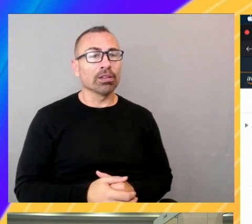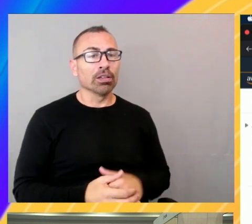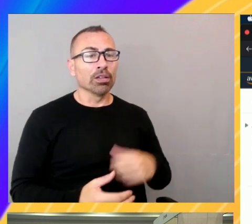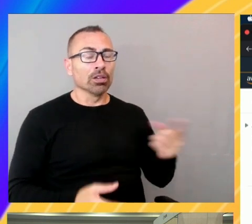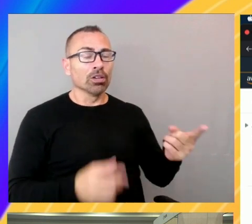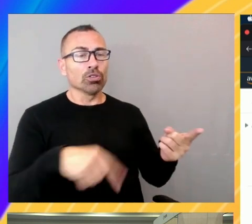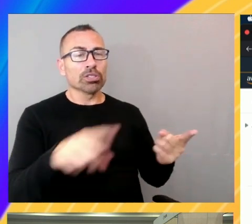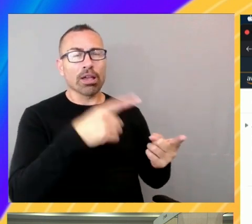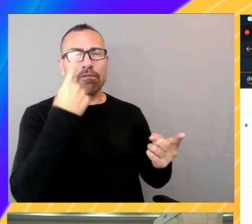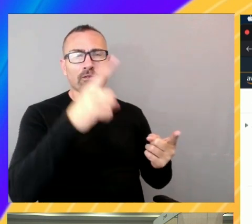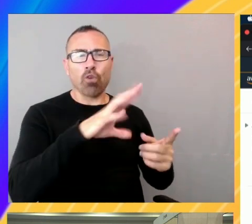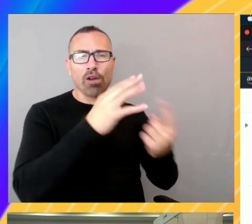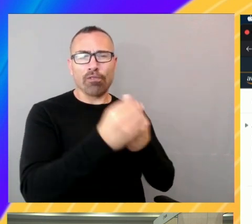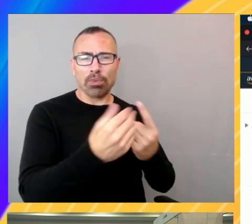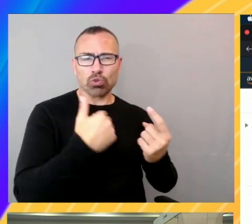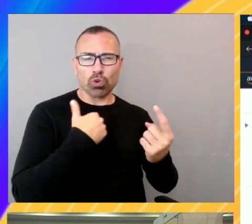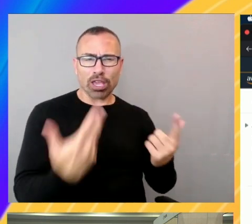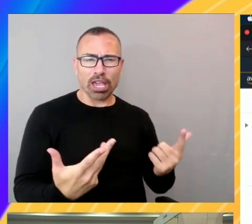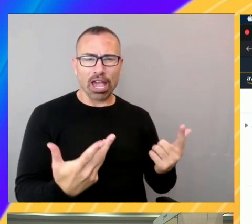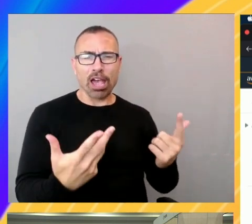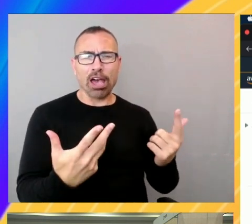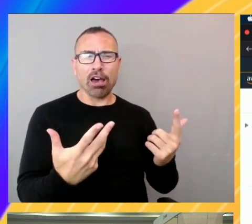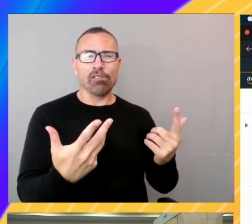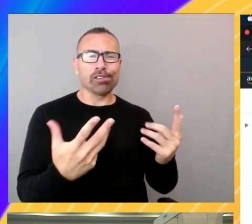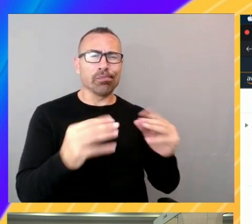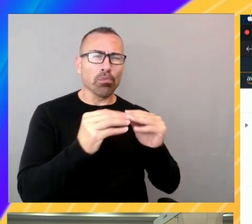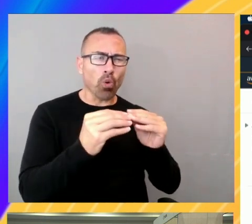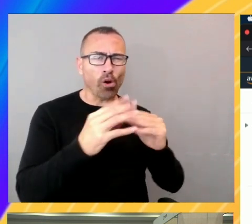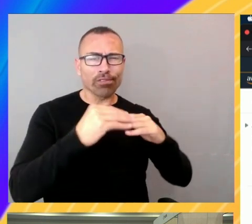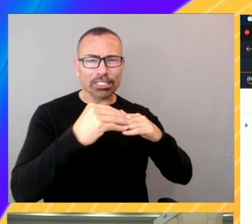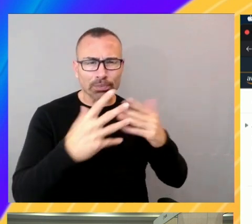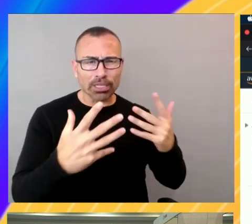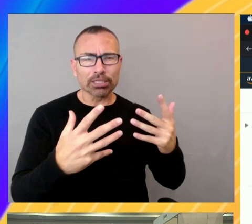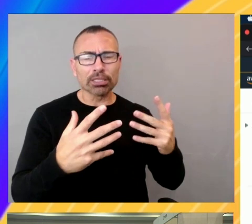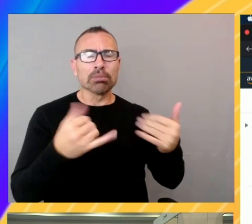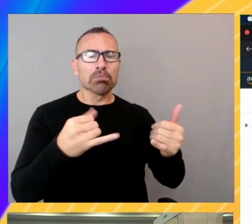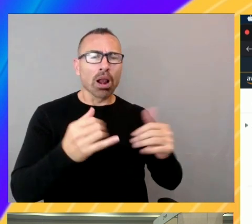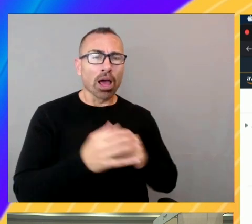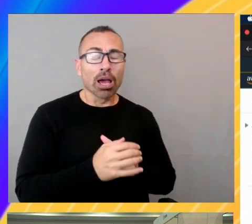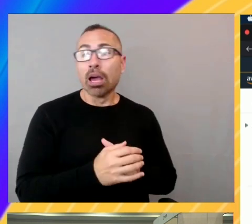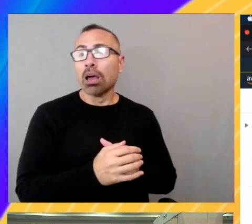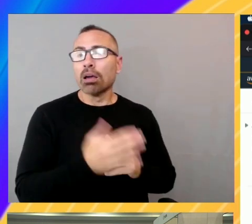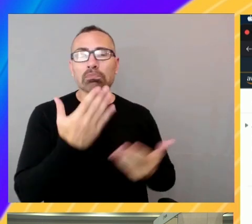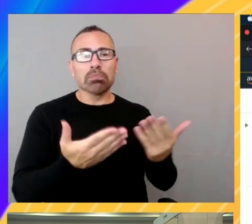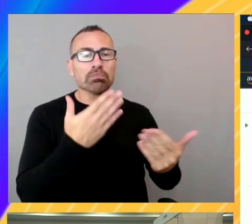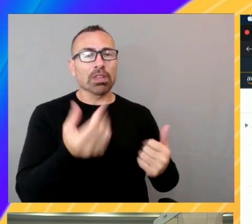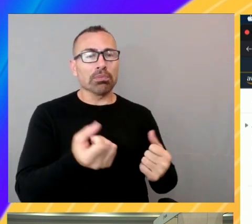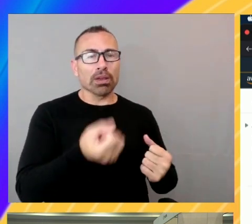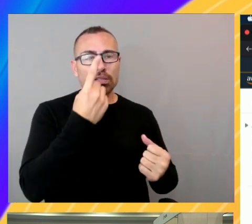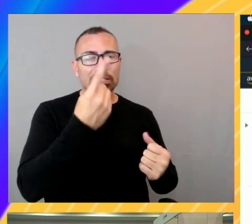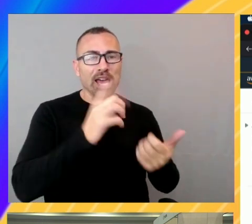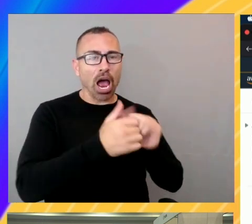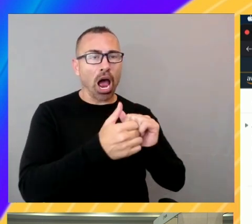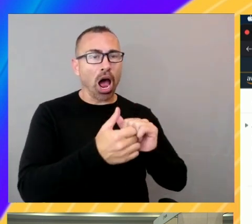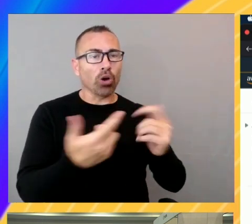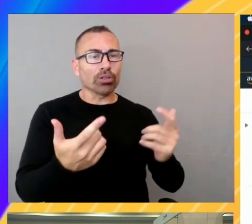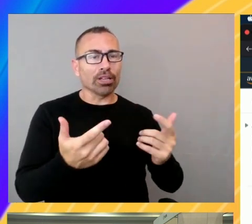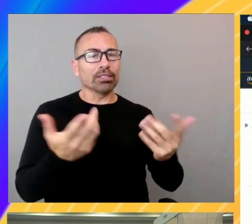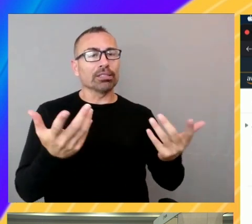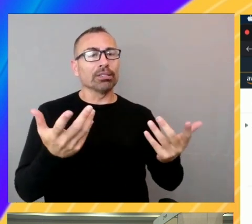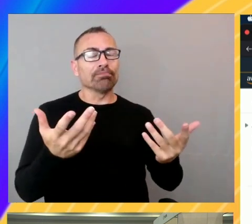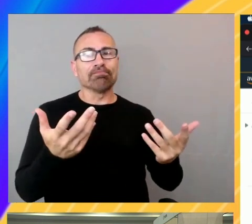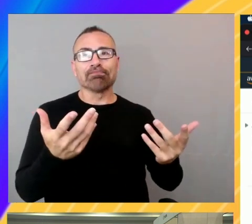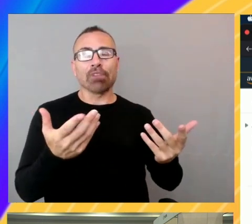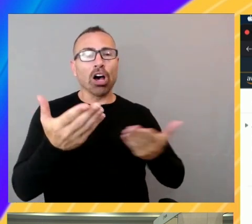little more leeway and a little more play, and you also want to maybe understand how does a service control policy impact that